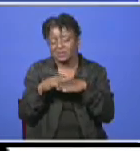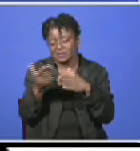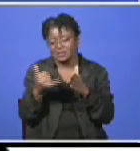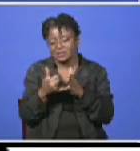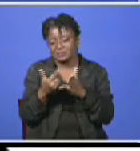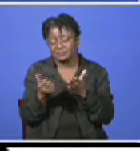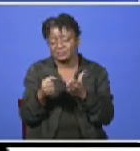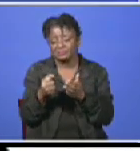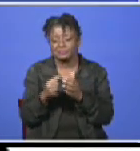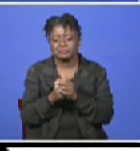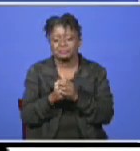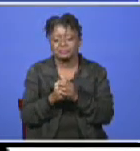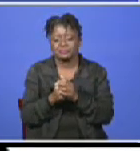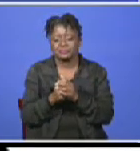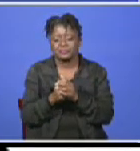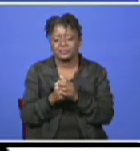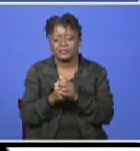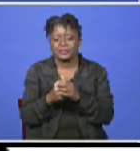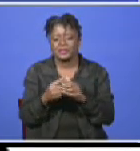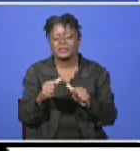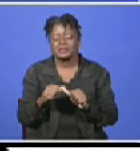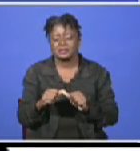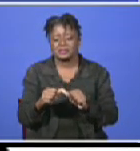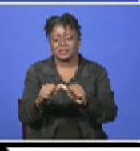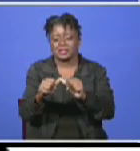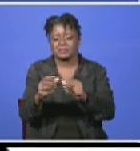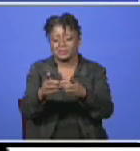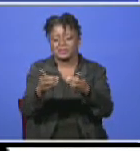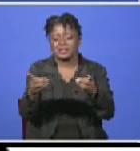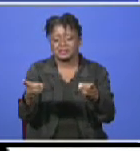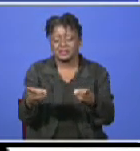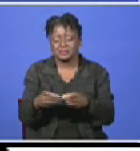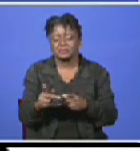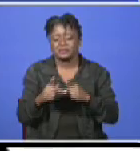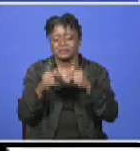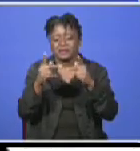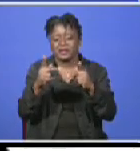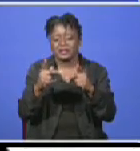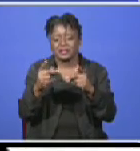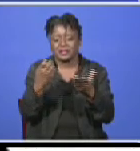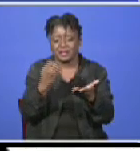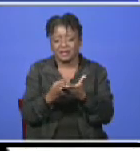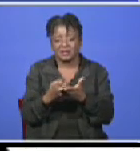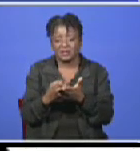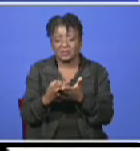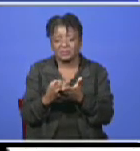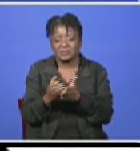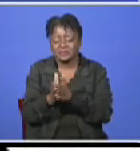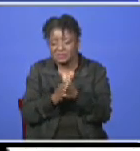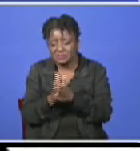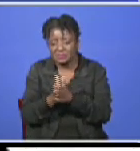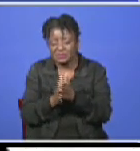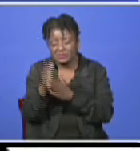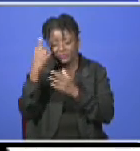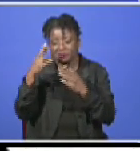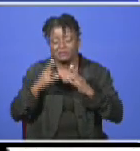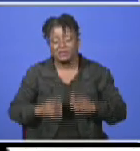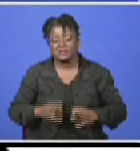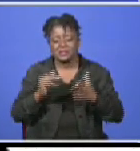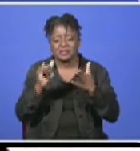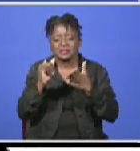from the Family Islands, a sustainable destination providing economic stimulation for Bahamian residents. That's what Disney Cruise Lines hopes